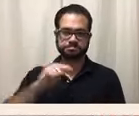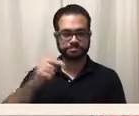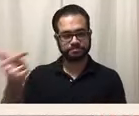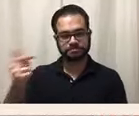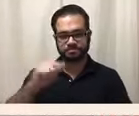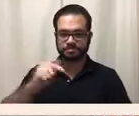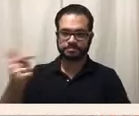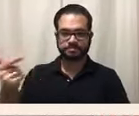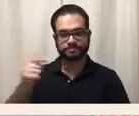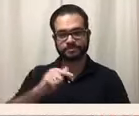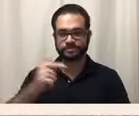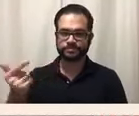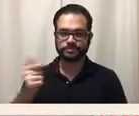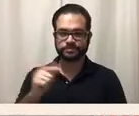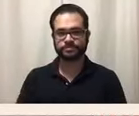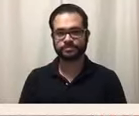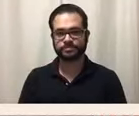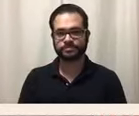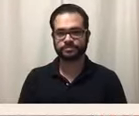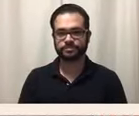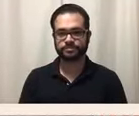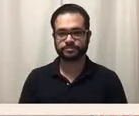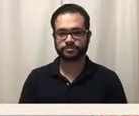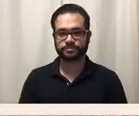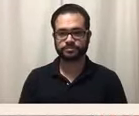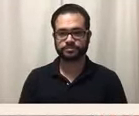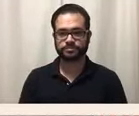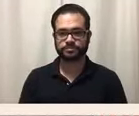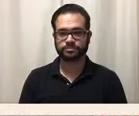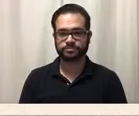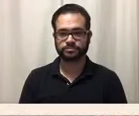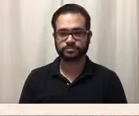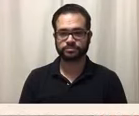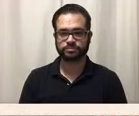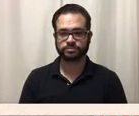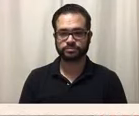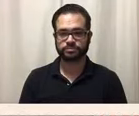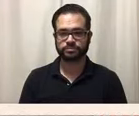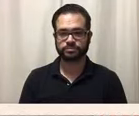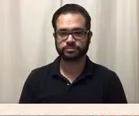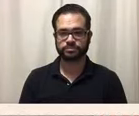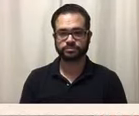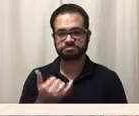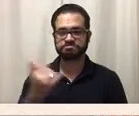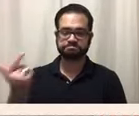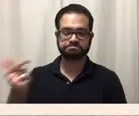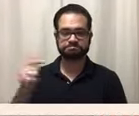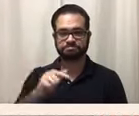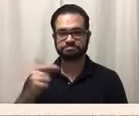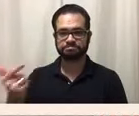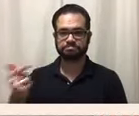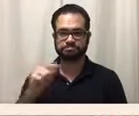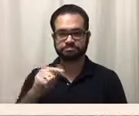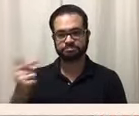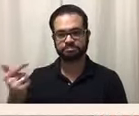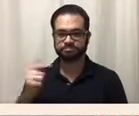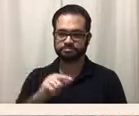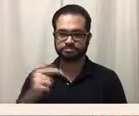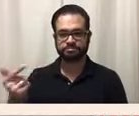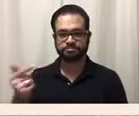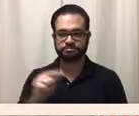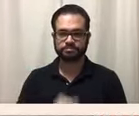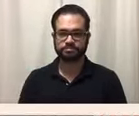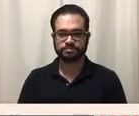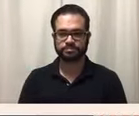take turns, cause that's what it's all about. We're gonna take turns, we're gonna take turns, and now